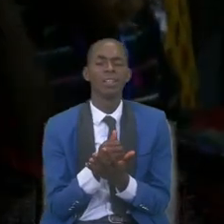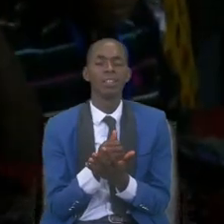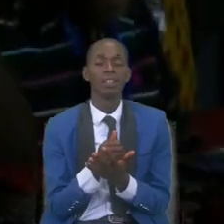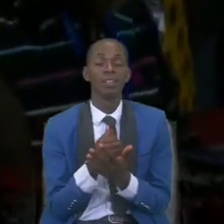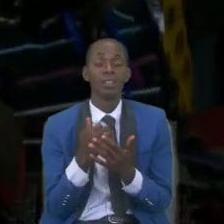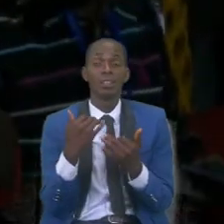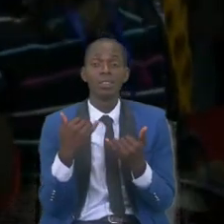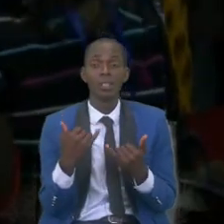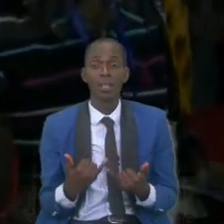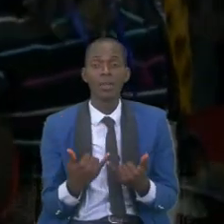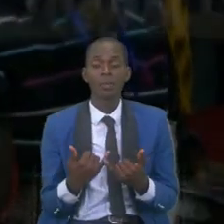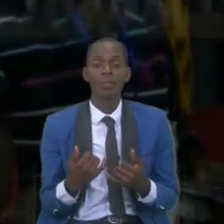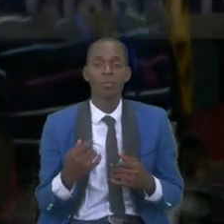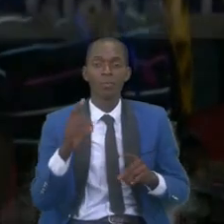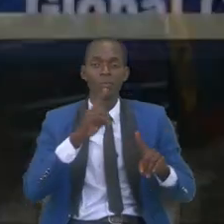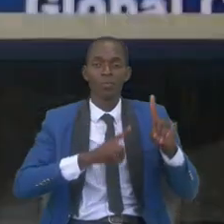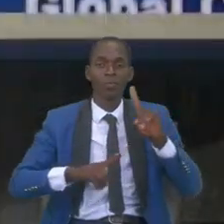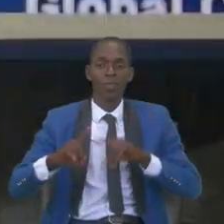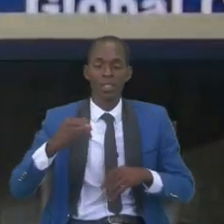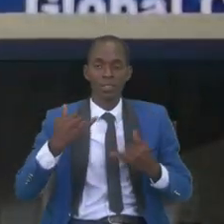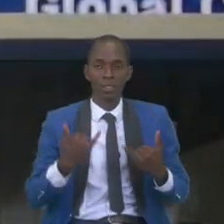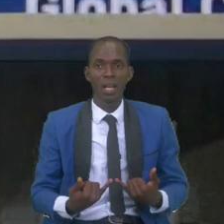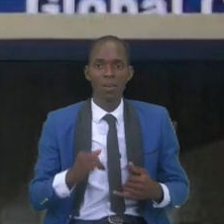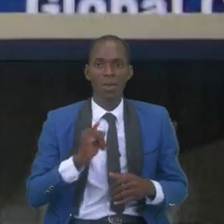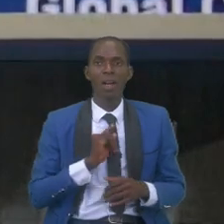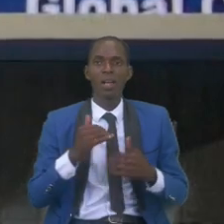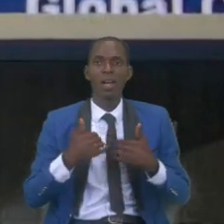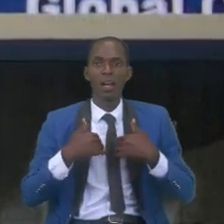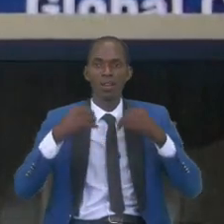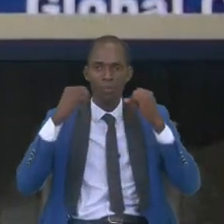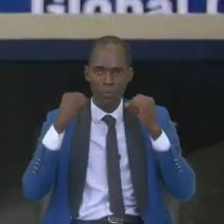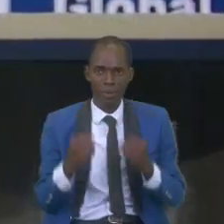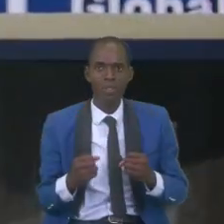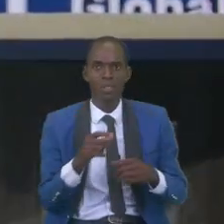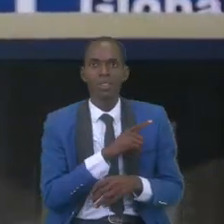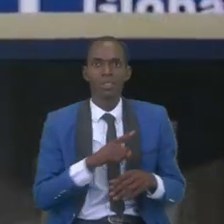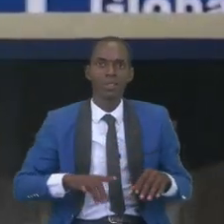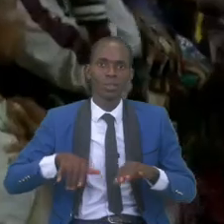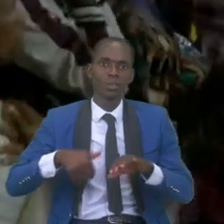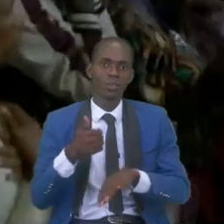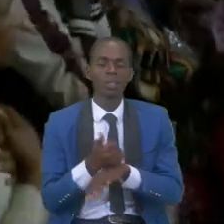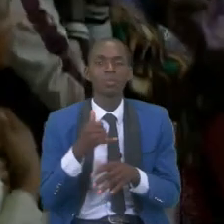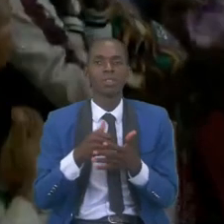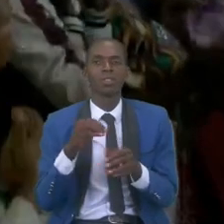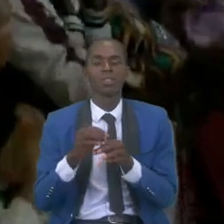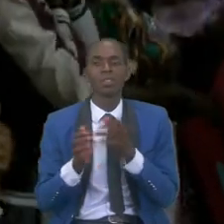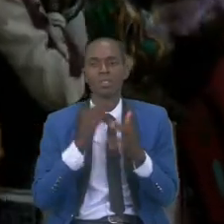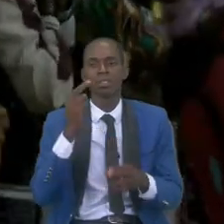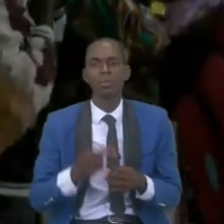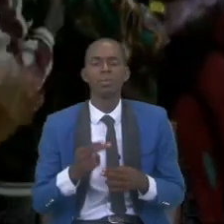Now I have power. The Lord confirm it in Jesus' name.